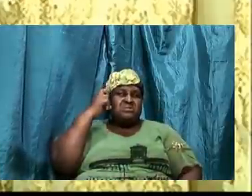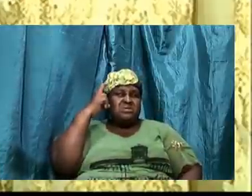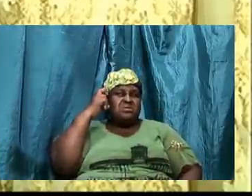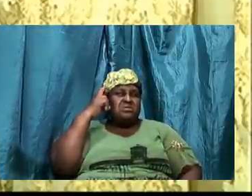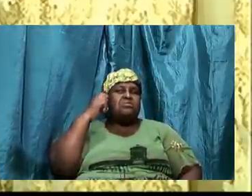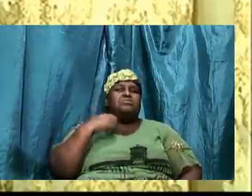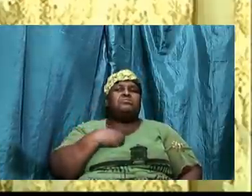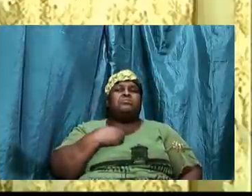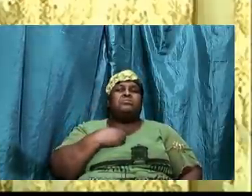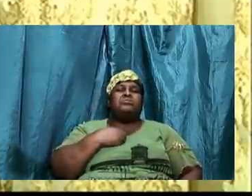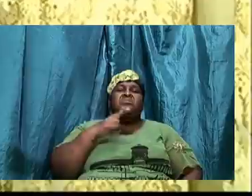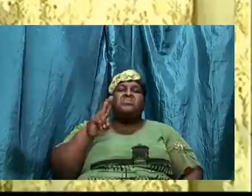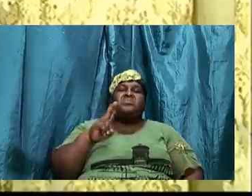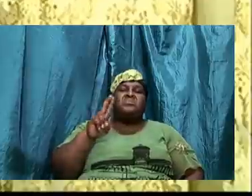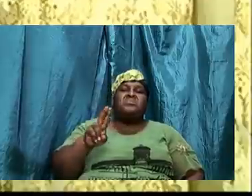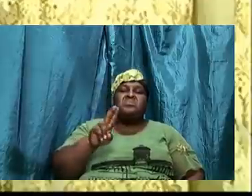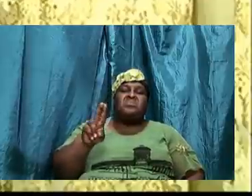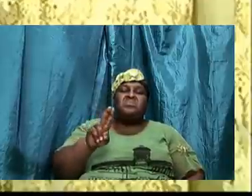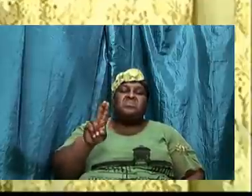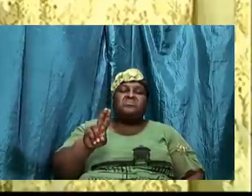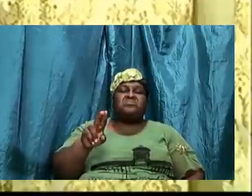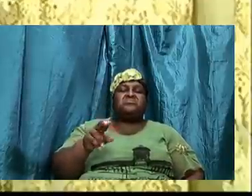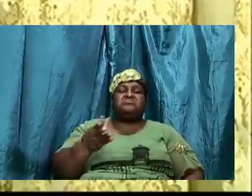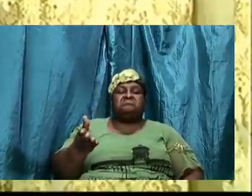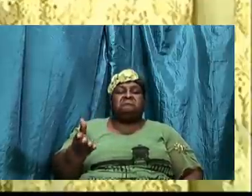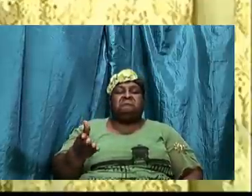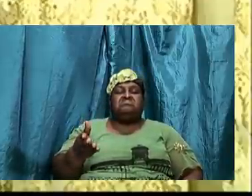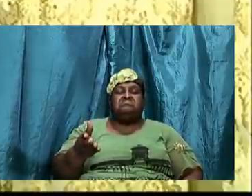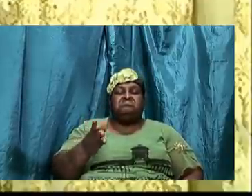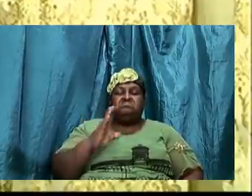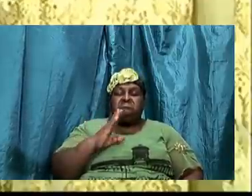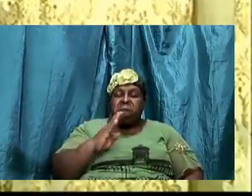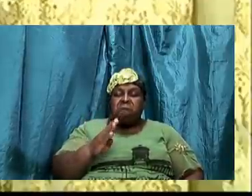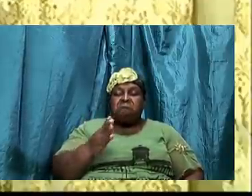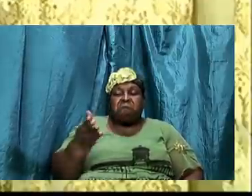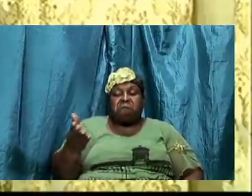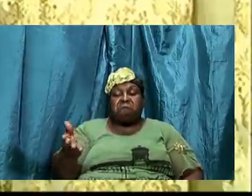usually viewed here, being that